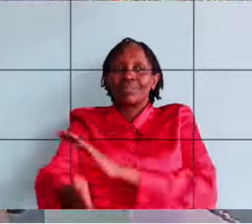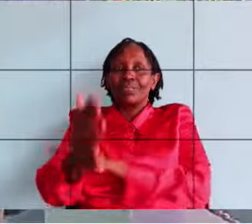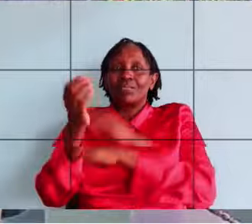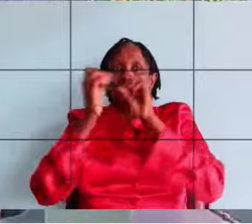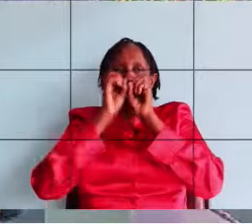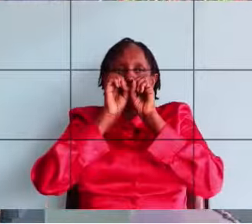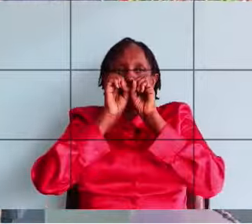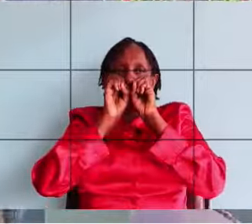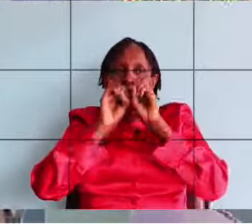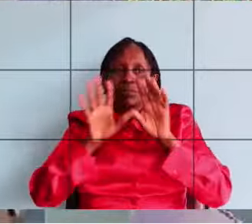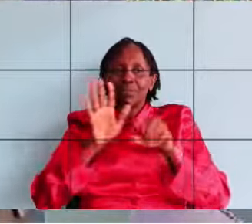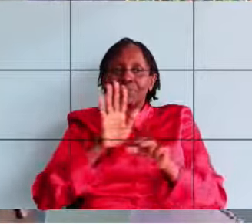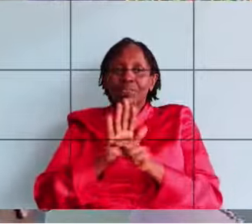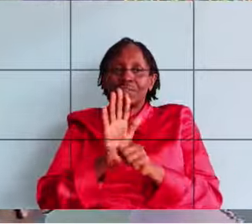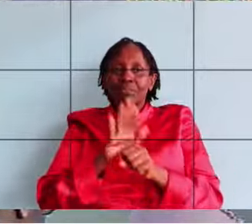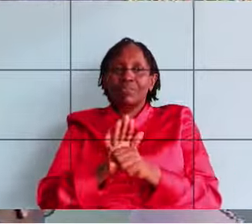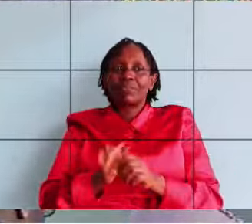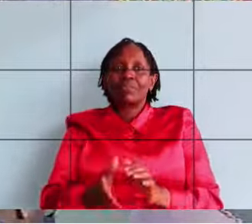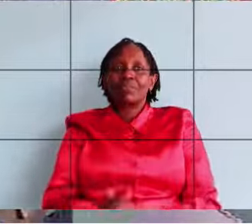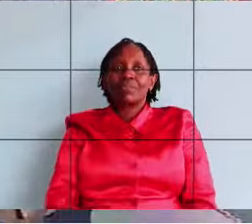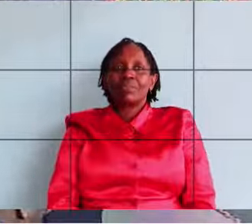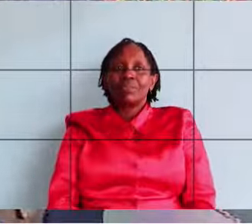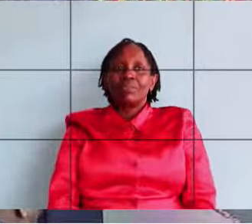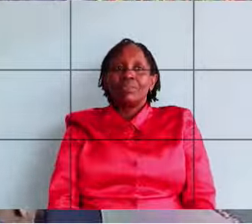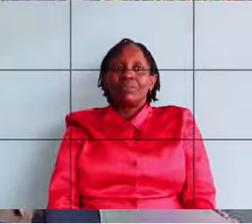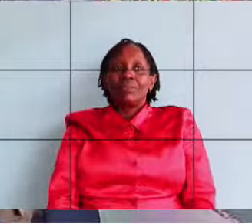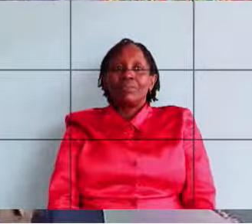you. And have a blessed week. Amen.